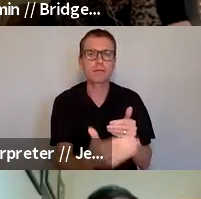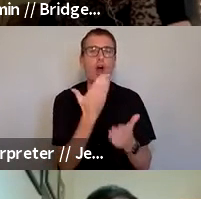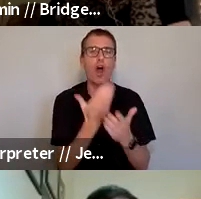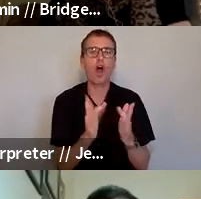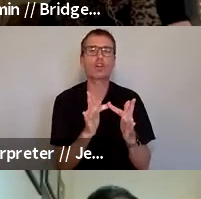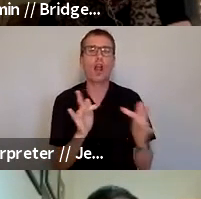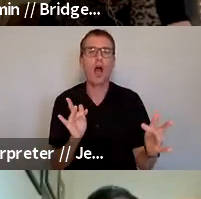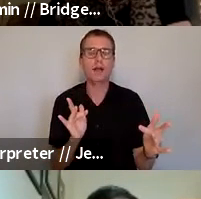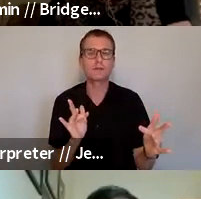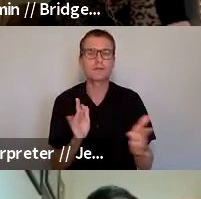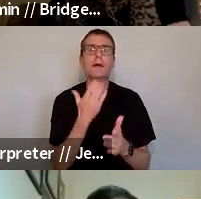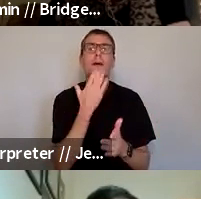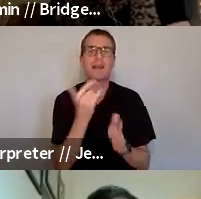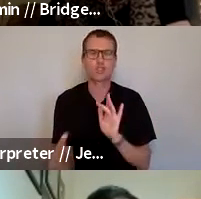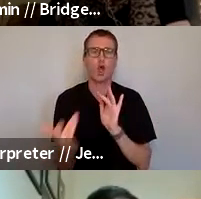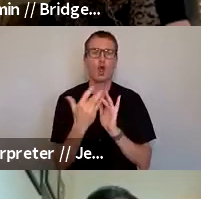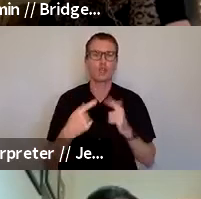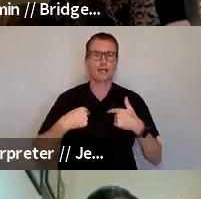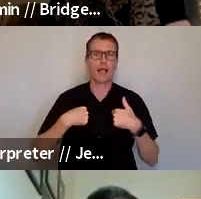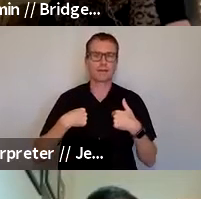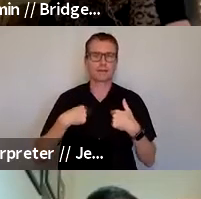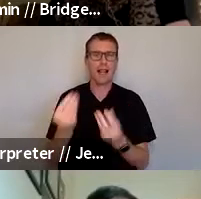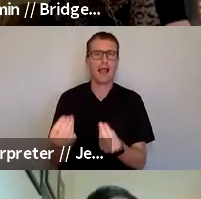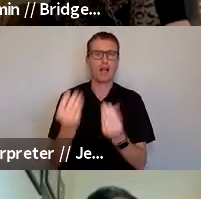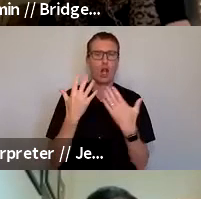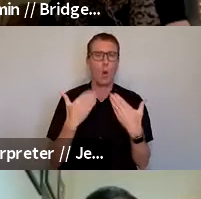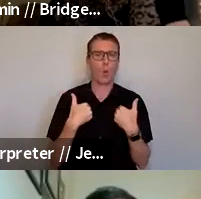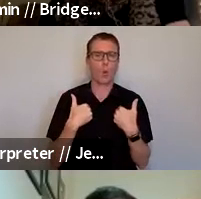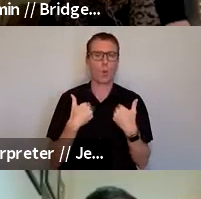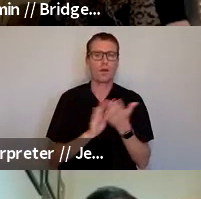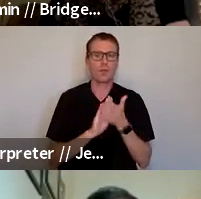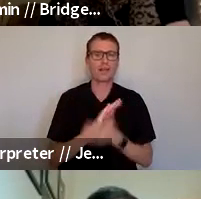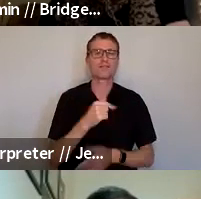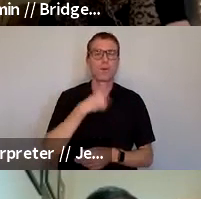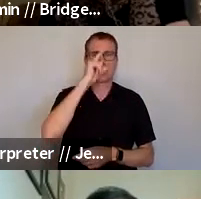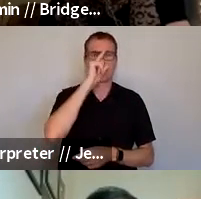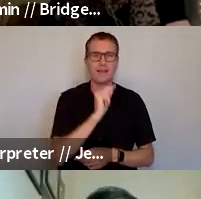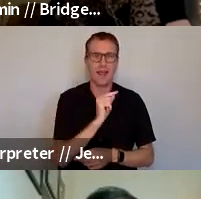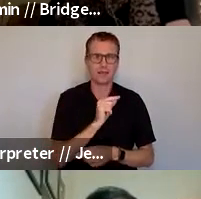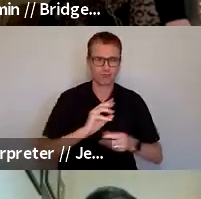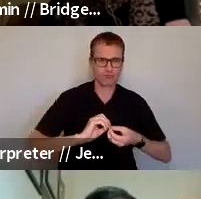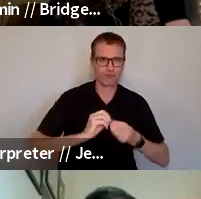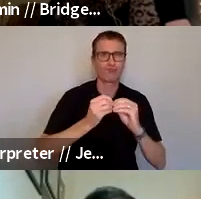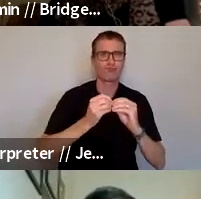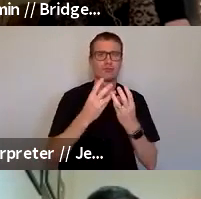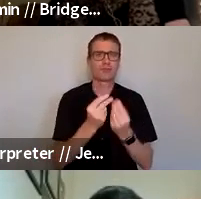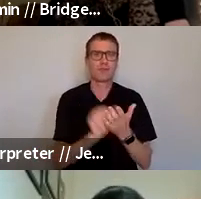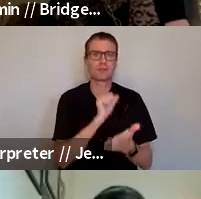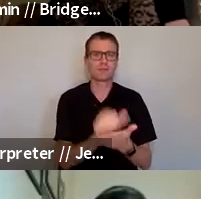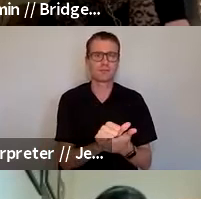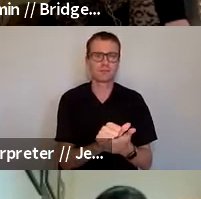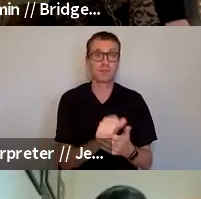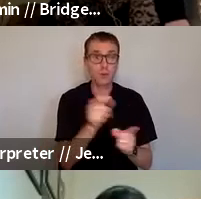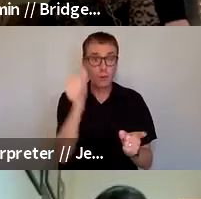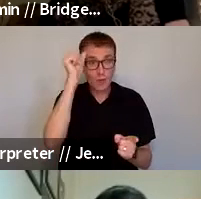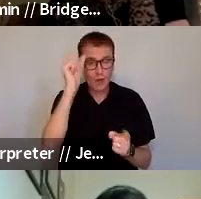to reach out so that we can have that knowledge and we can build something around it. Because let's be fair, level 3 goes next week.